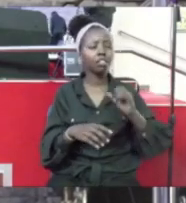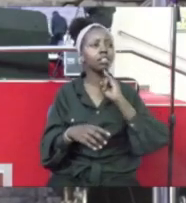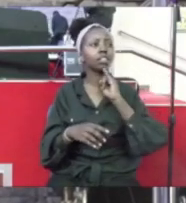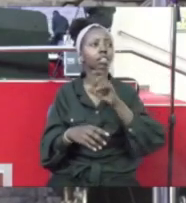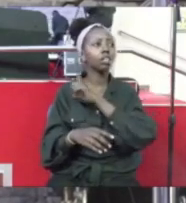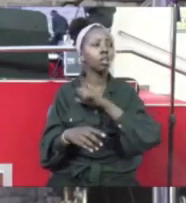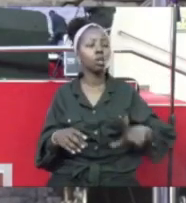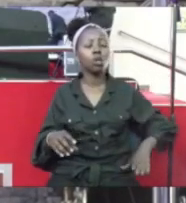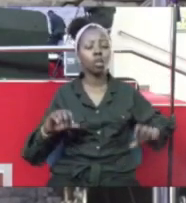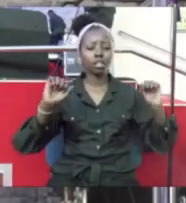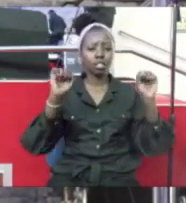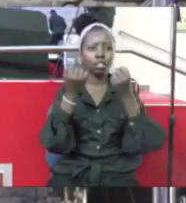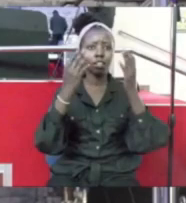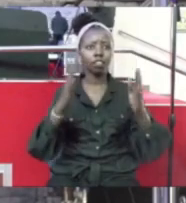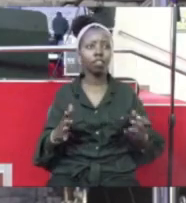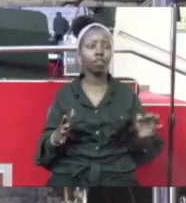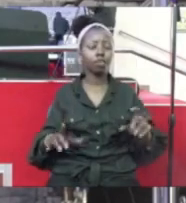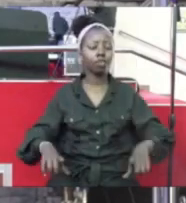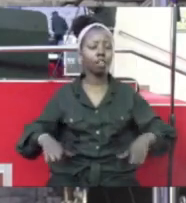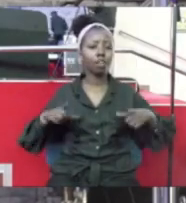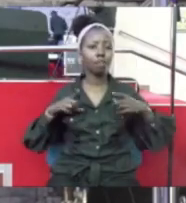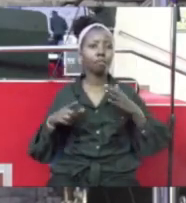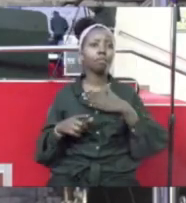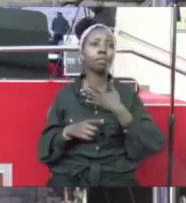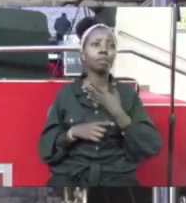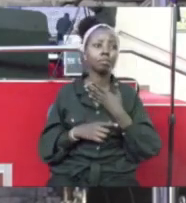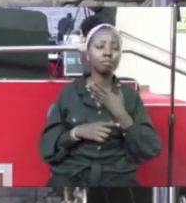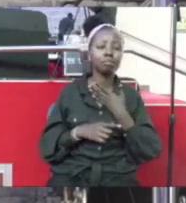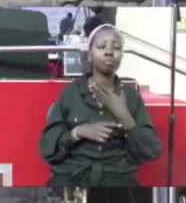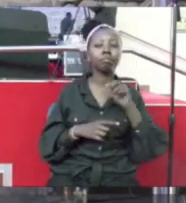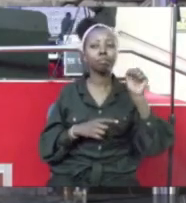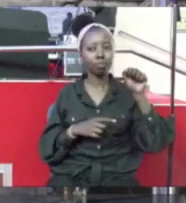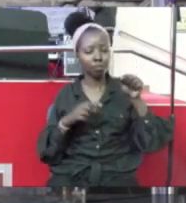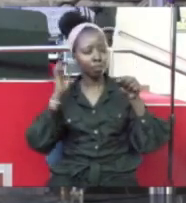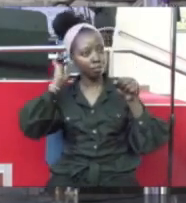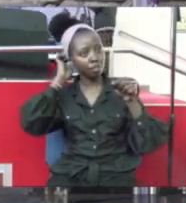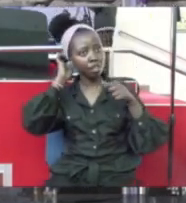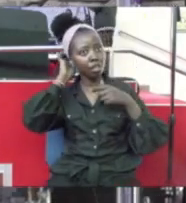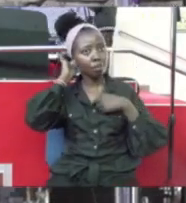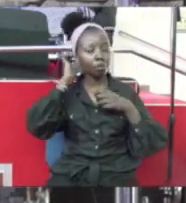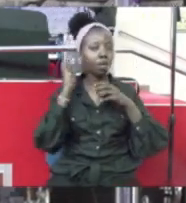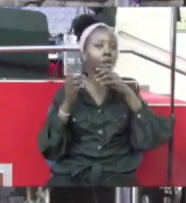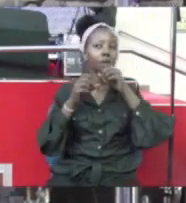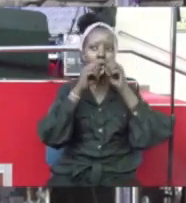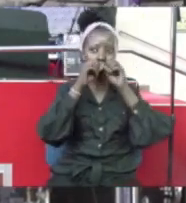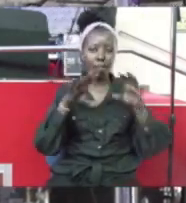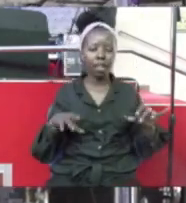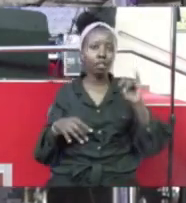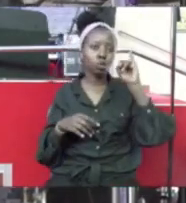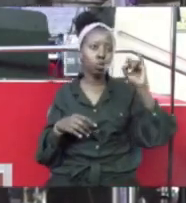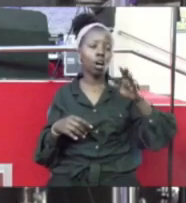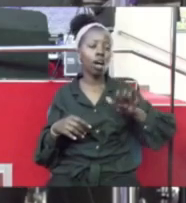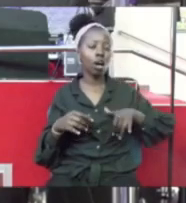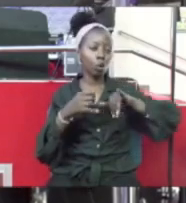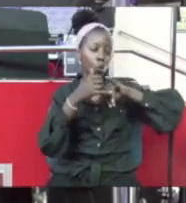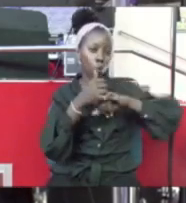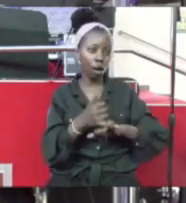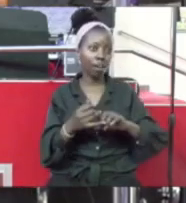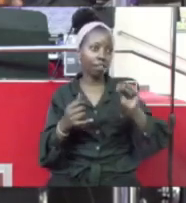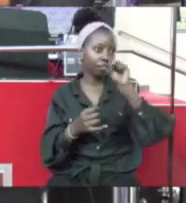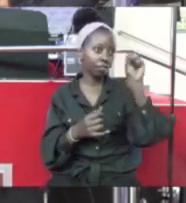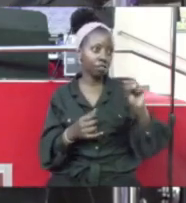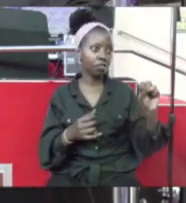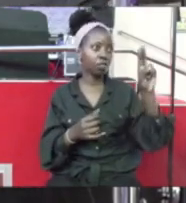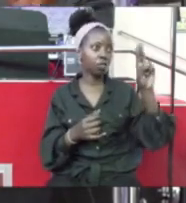my life. Na Kristo ni Bwana na Mwokozi wa maisha yangu. Yeah, and I'm blessed with one wife, Susan. Nimebarikiwa na mke mmoja, Susan.